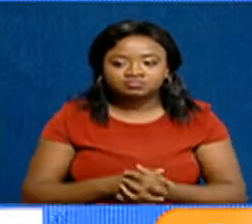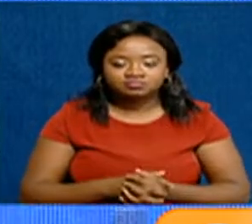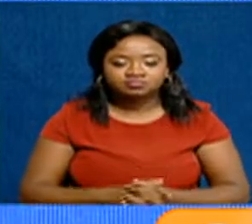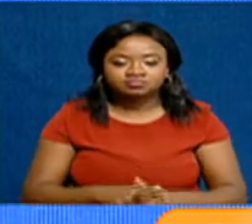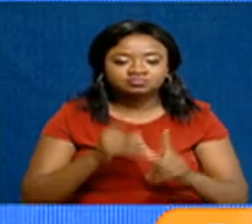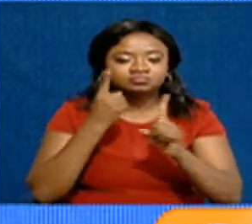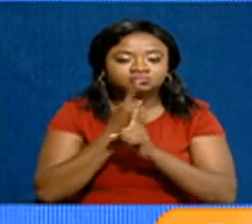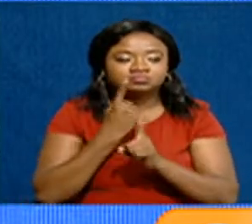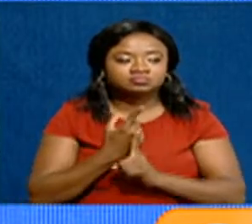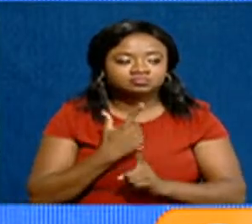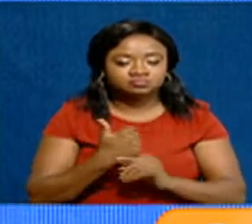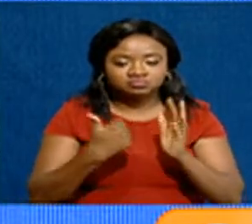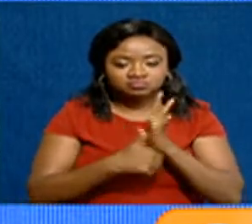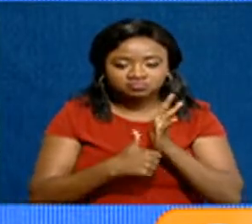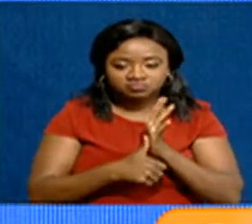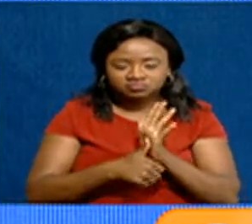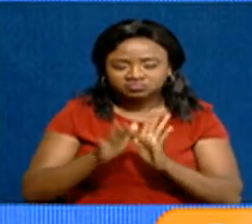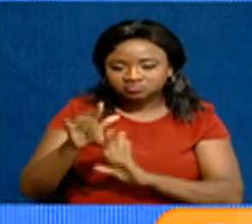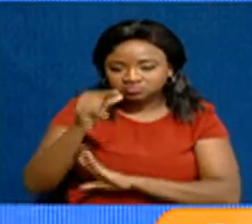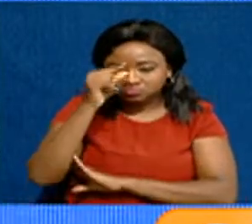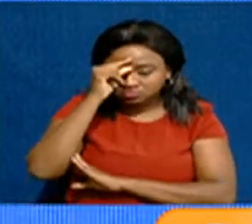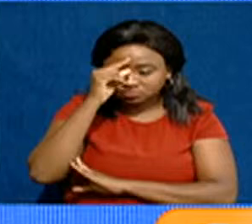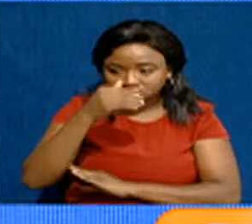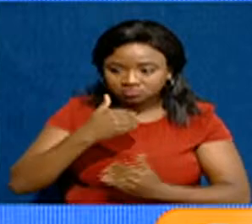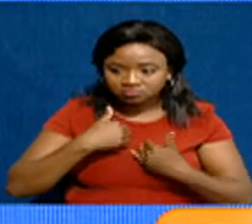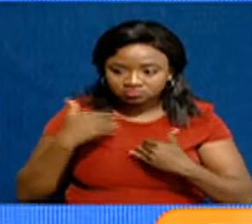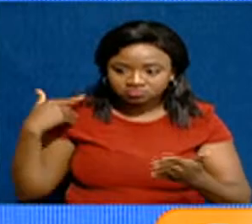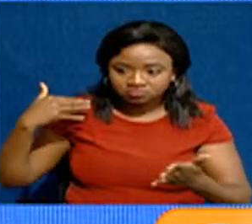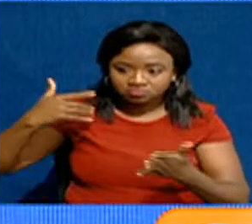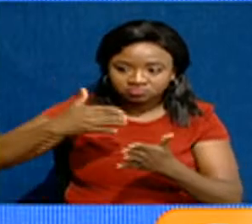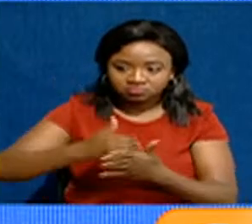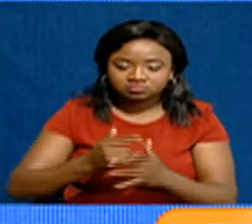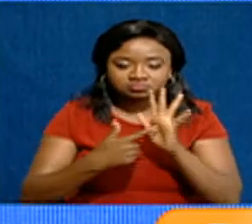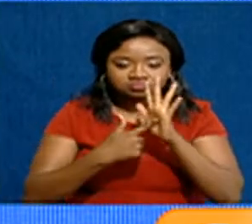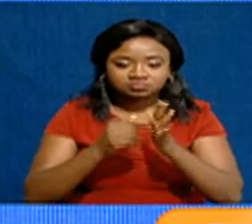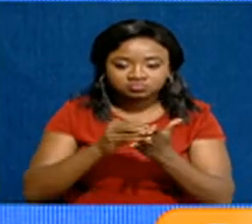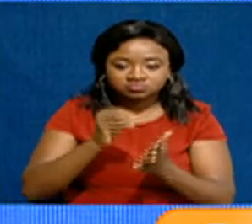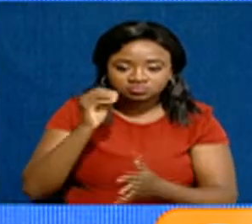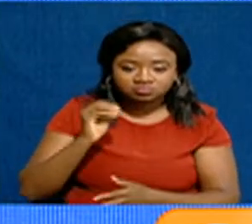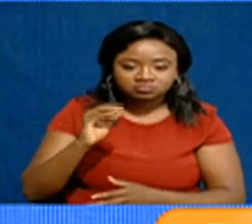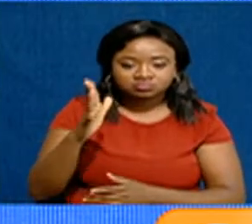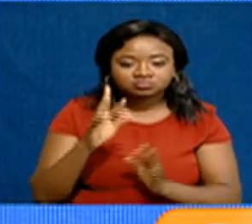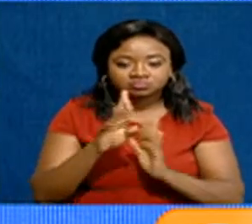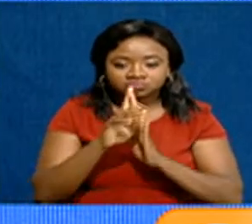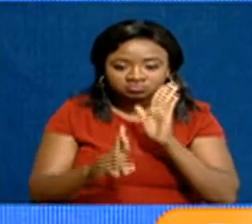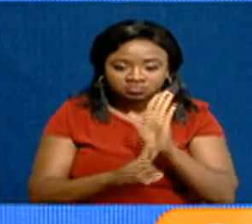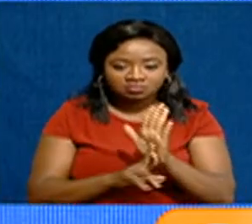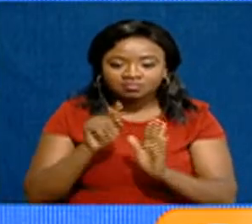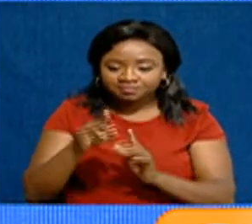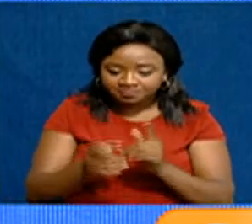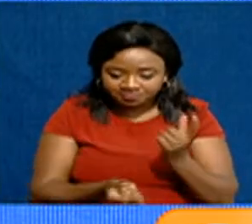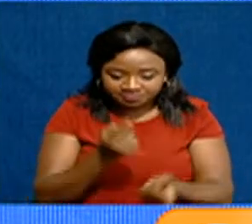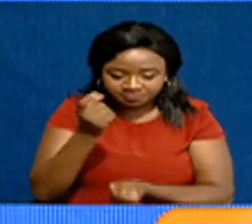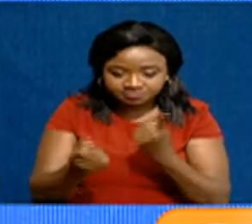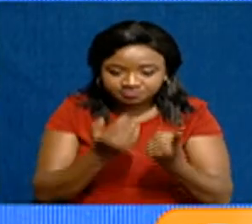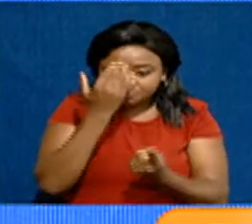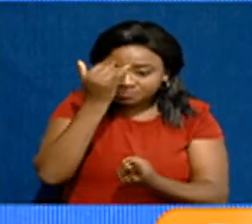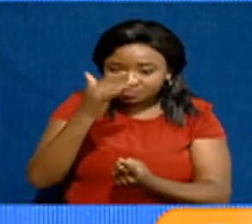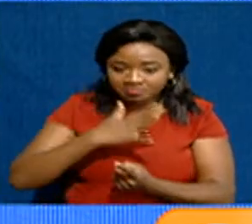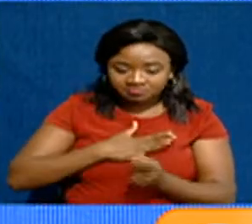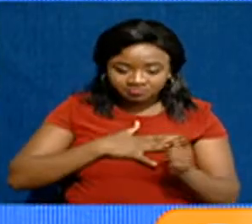of the problems that government has been facing, including very expensive litigation, have come about because our